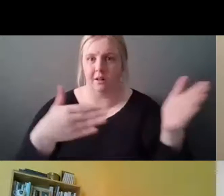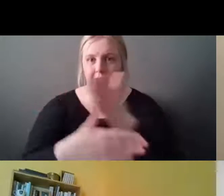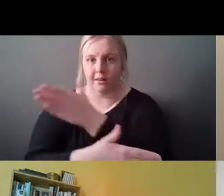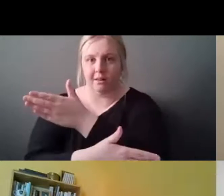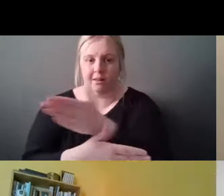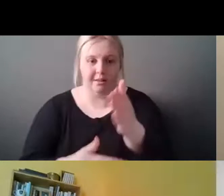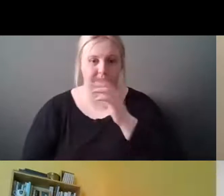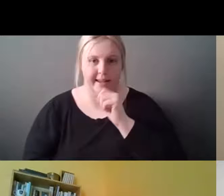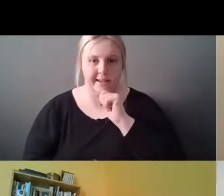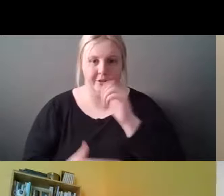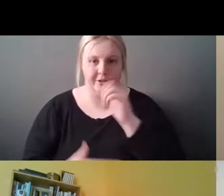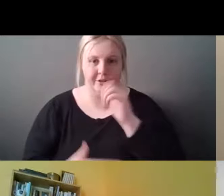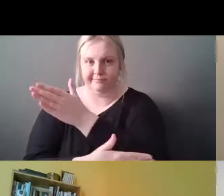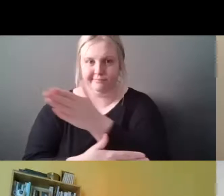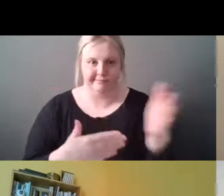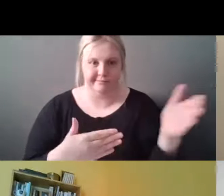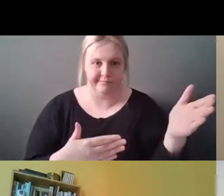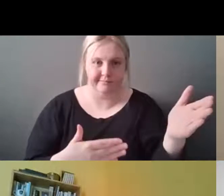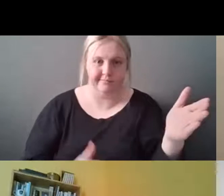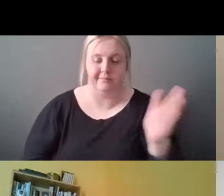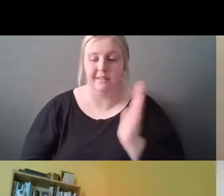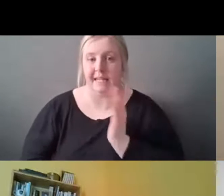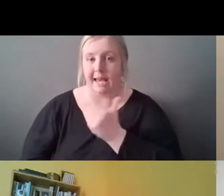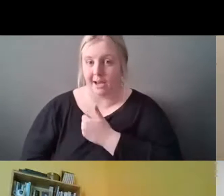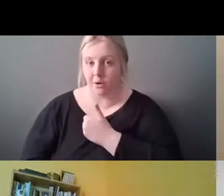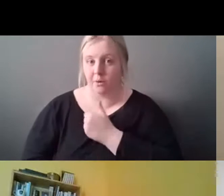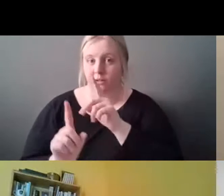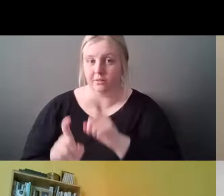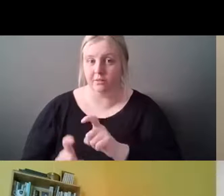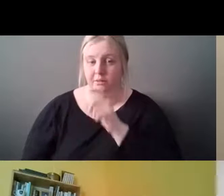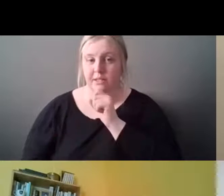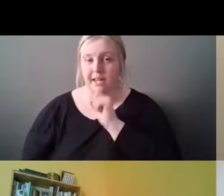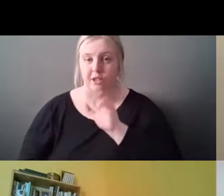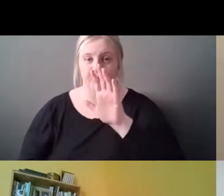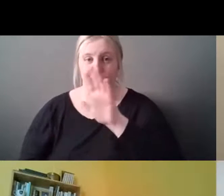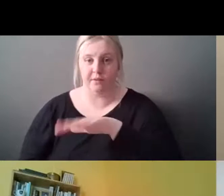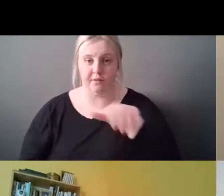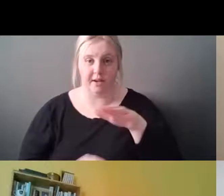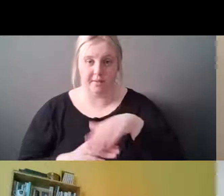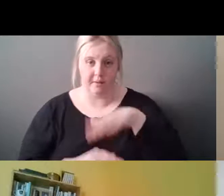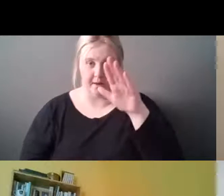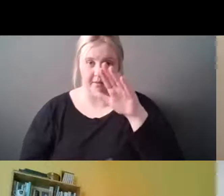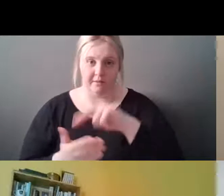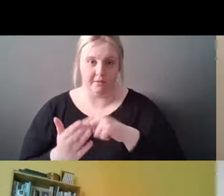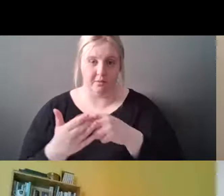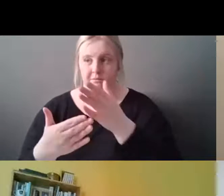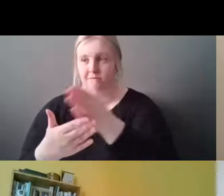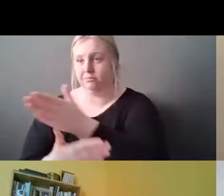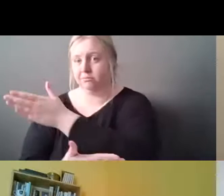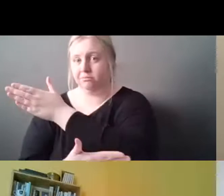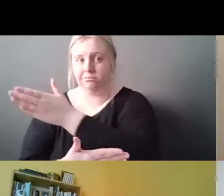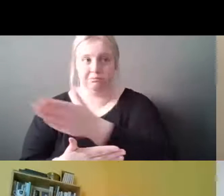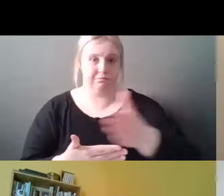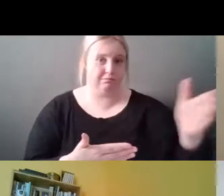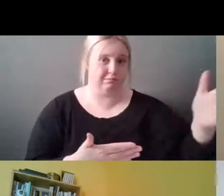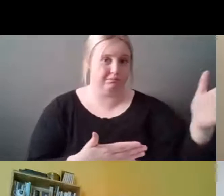right? It's in our particular study, we were looking at 55 plus. So the range is incredible.